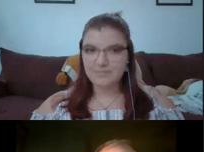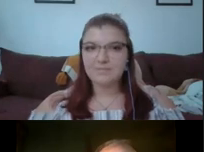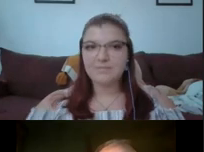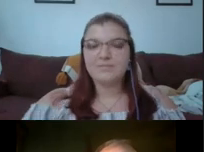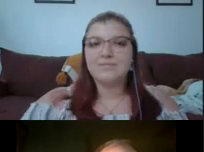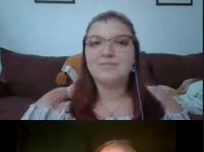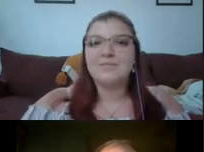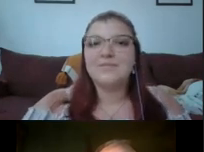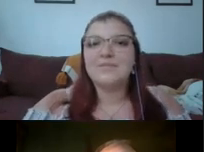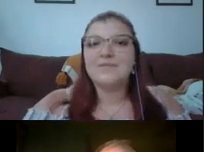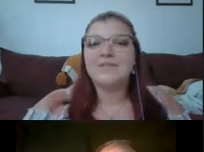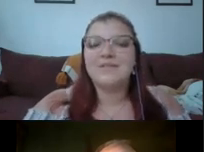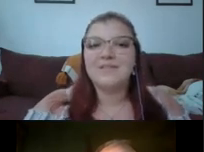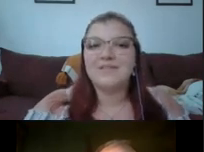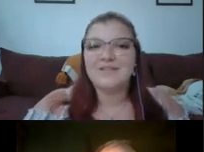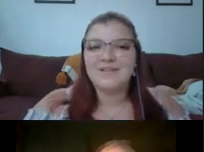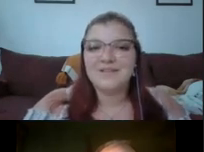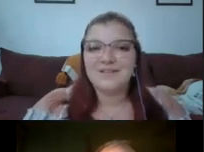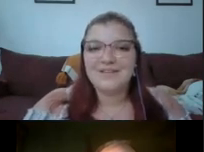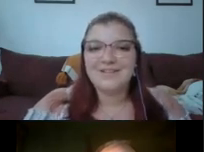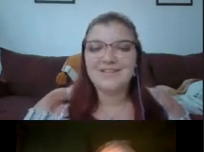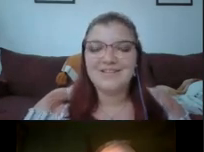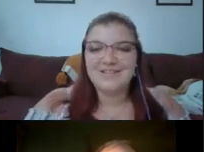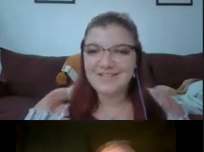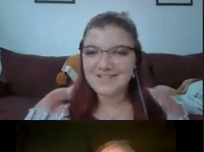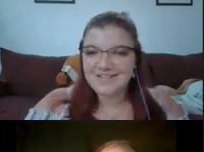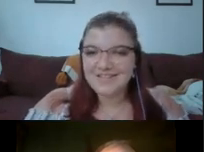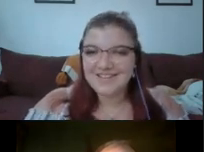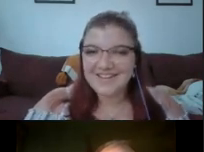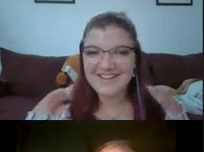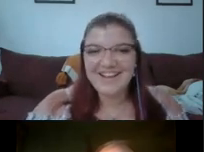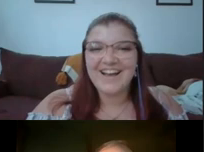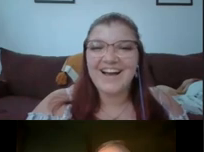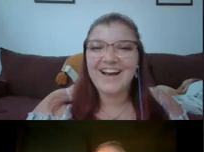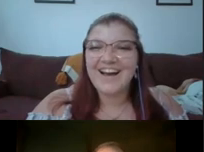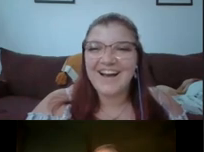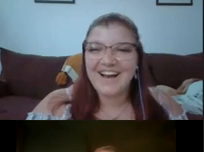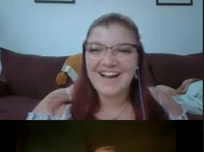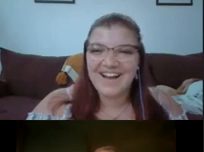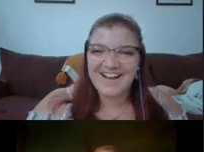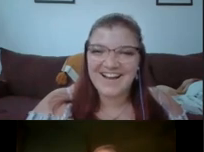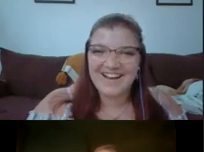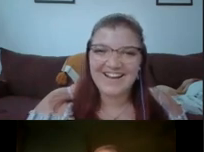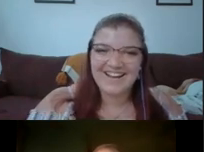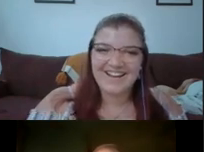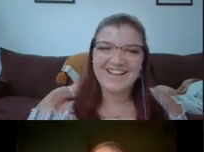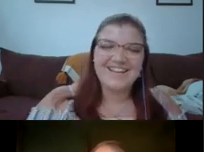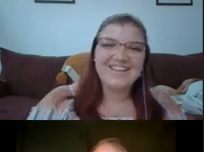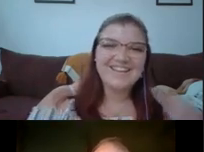I see a question. Going from Music Man to murder. Oh, yes,